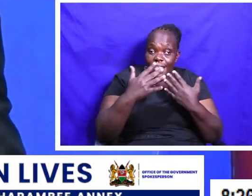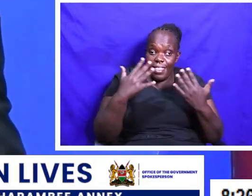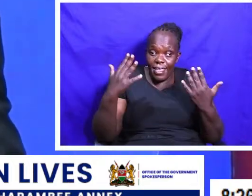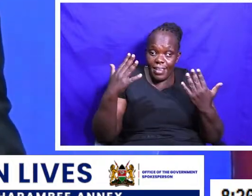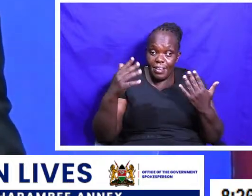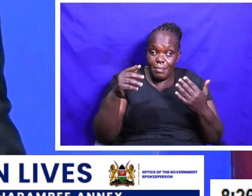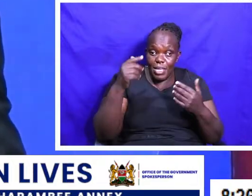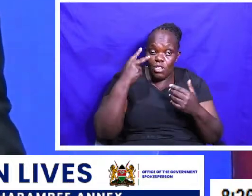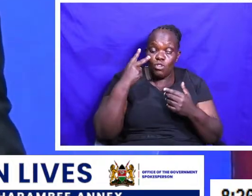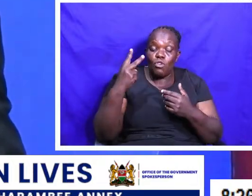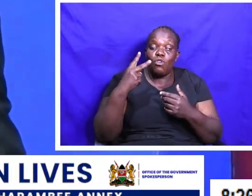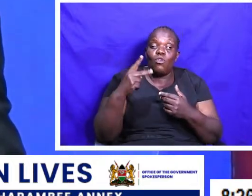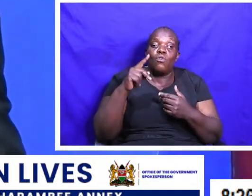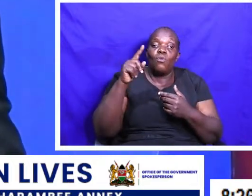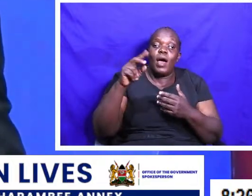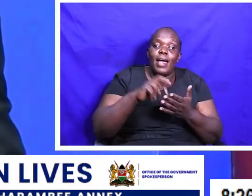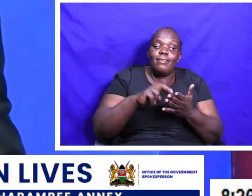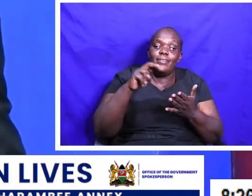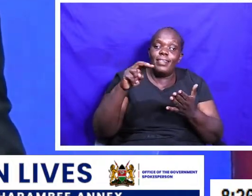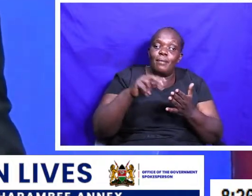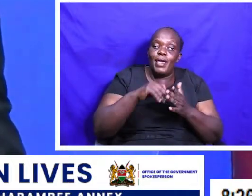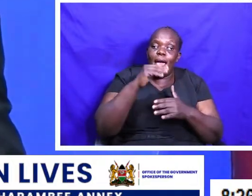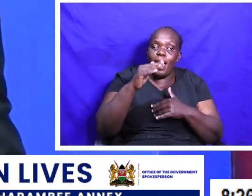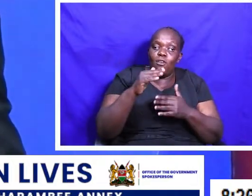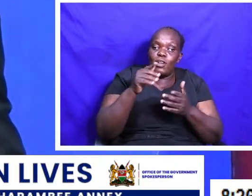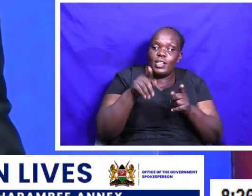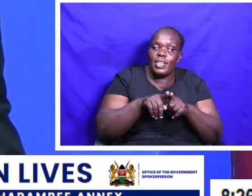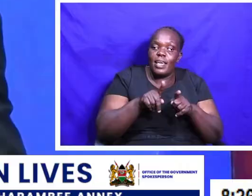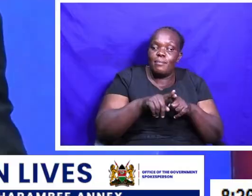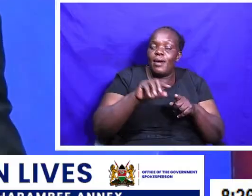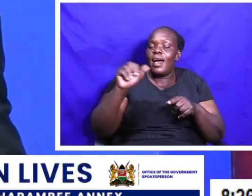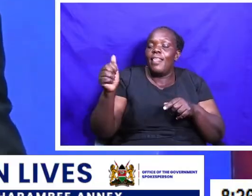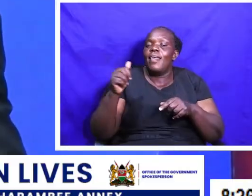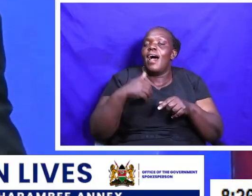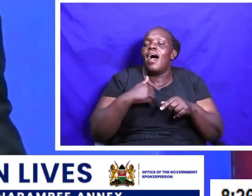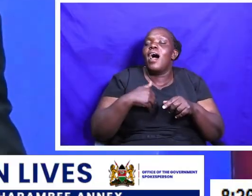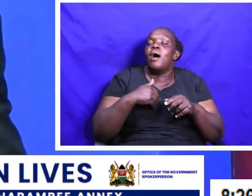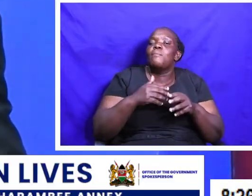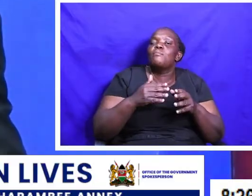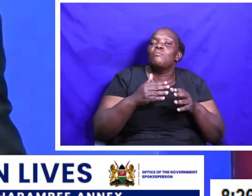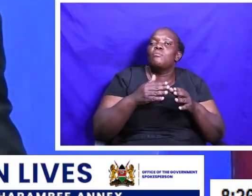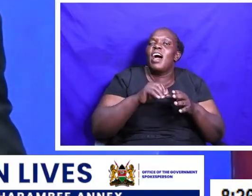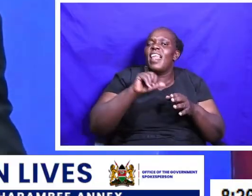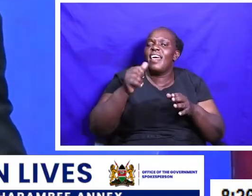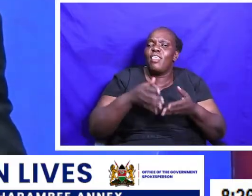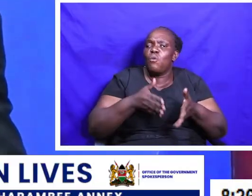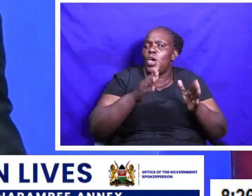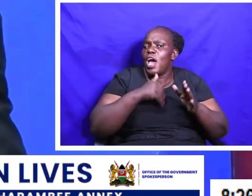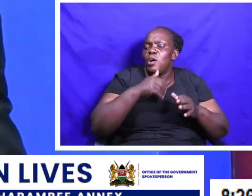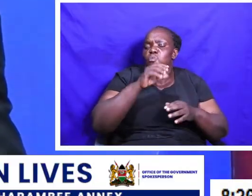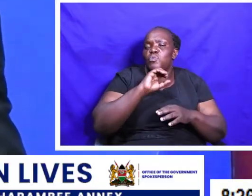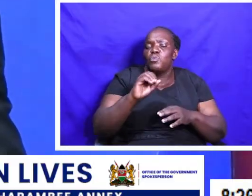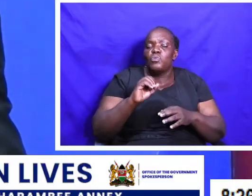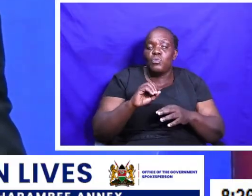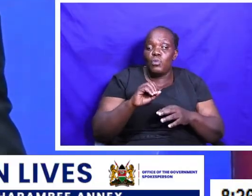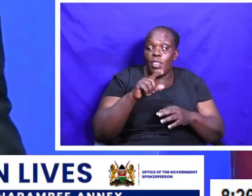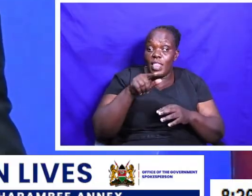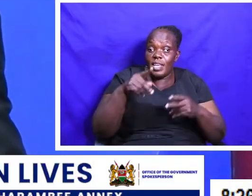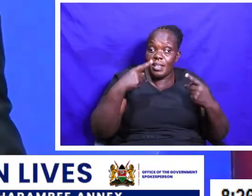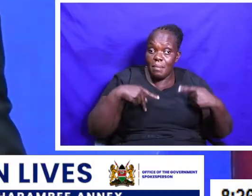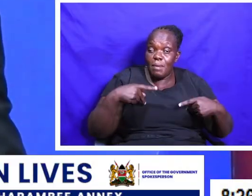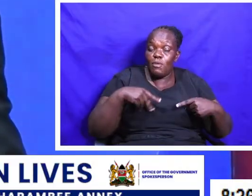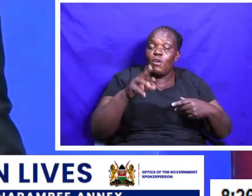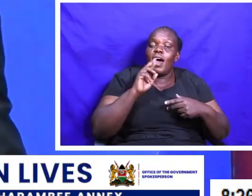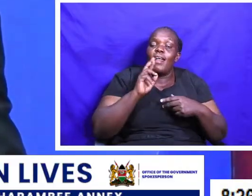And I saw one jumping out, and it was lack of alternative livelihoods, because they said young people